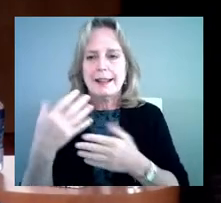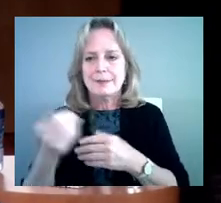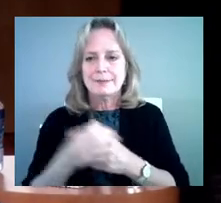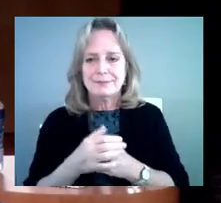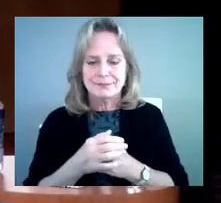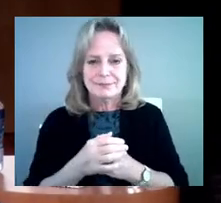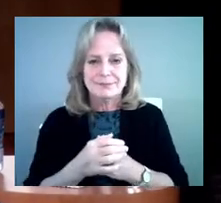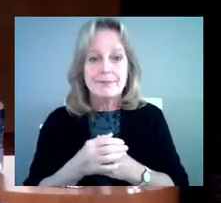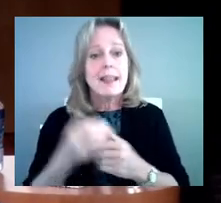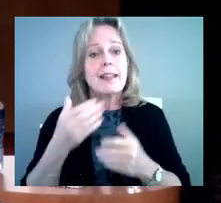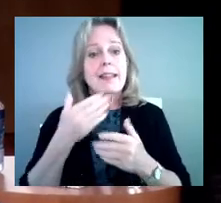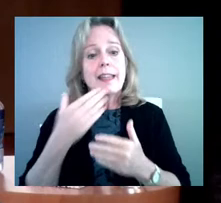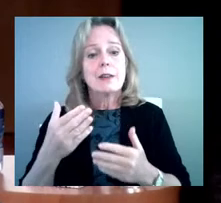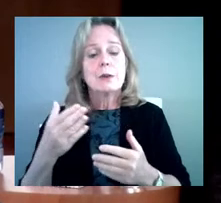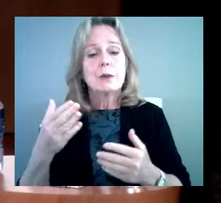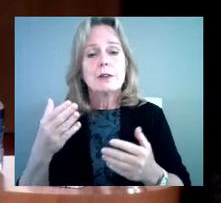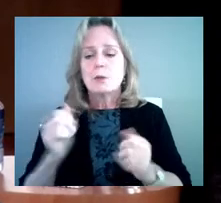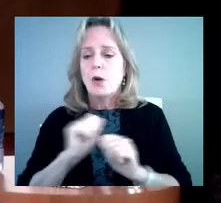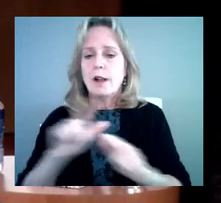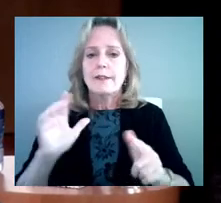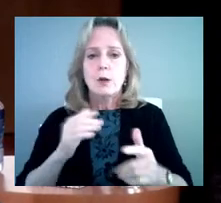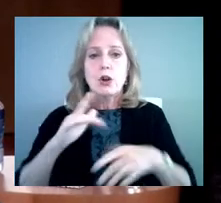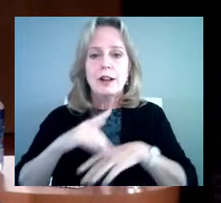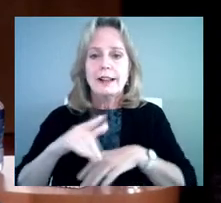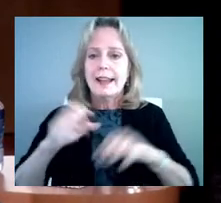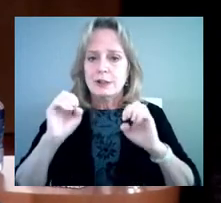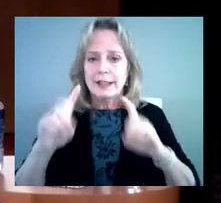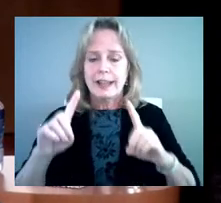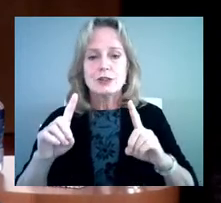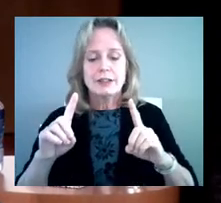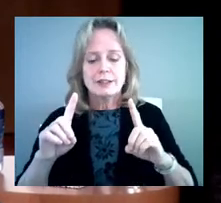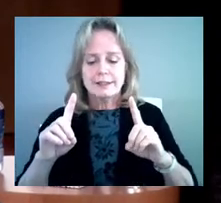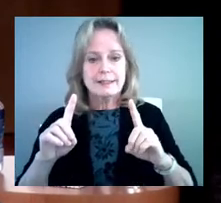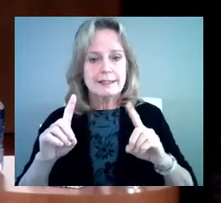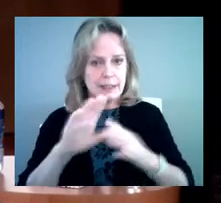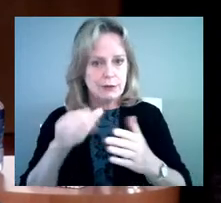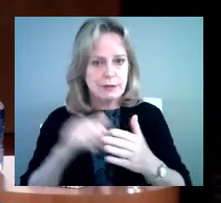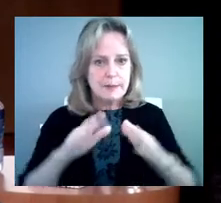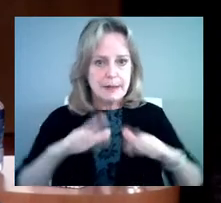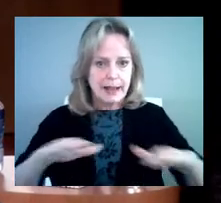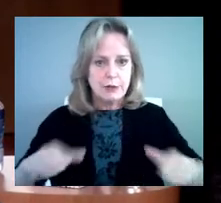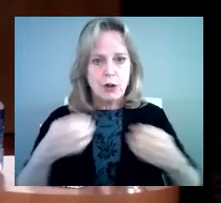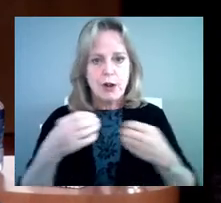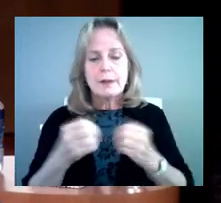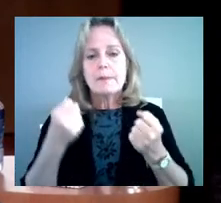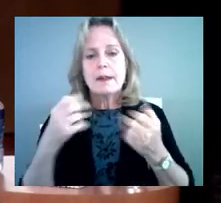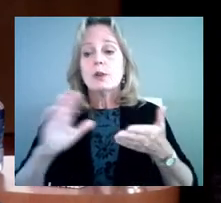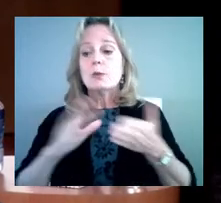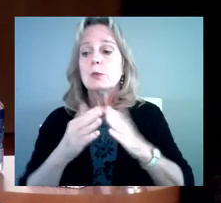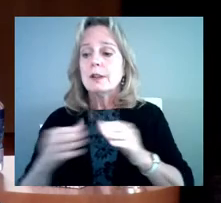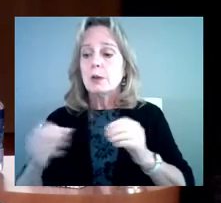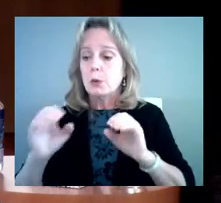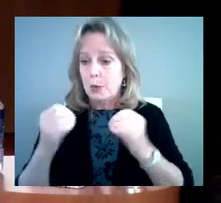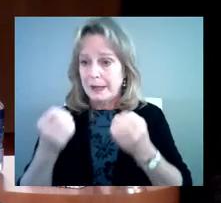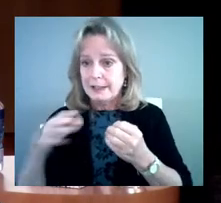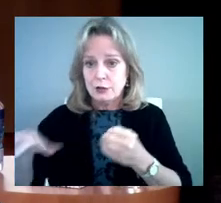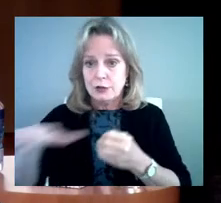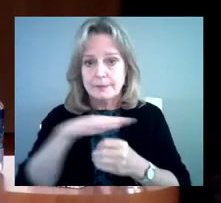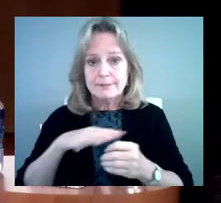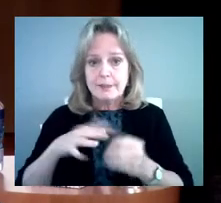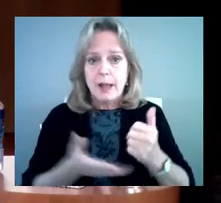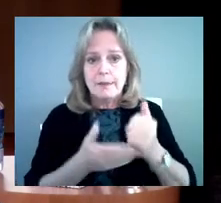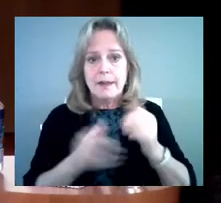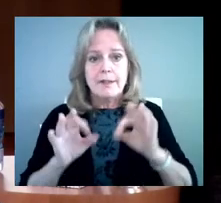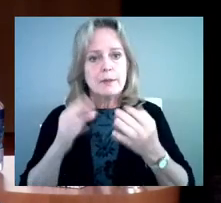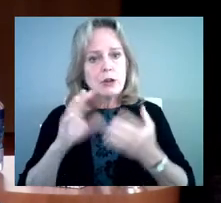Woo. And thank you to all of our early education centers, pediatric offices, and the many community organizations that help families to